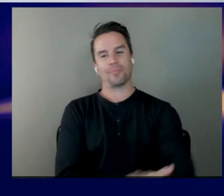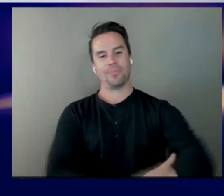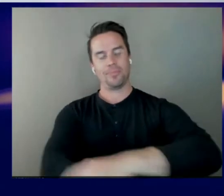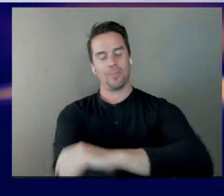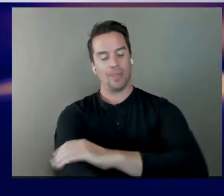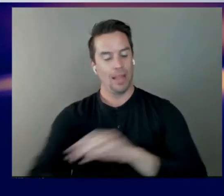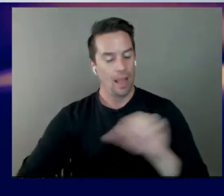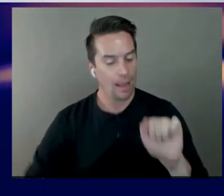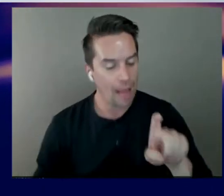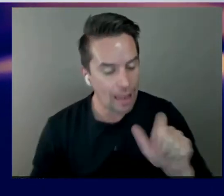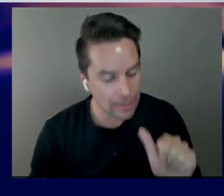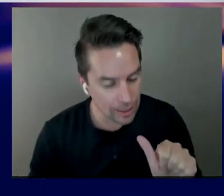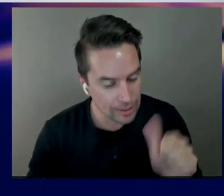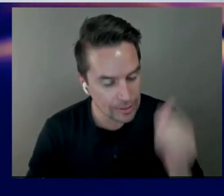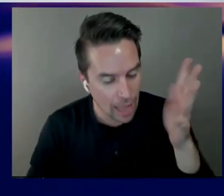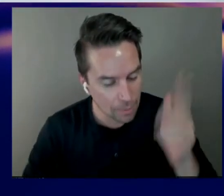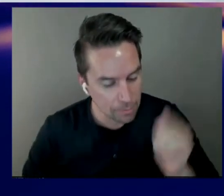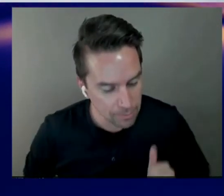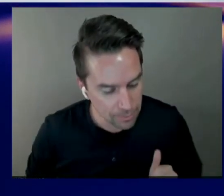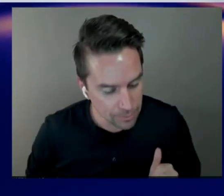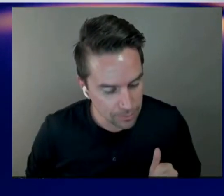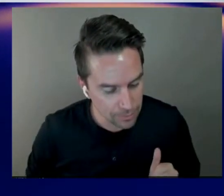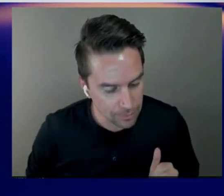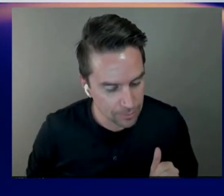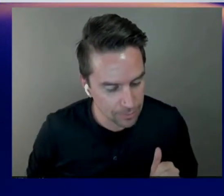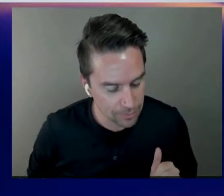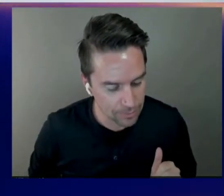settings. Stop.